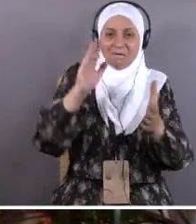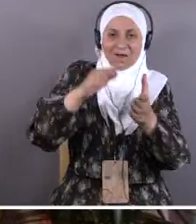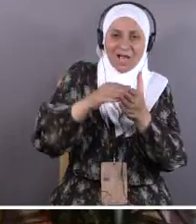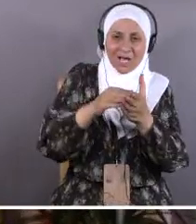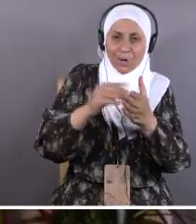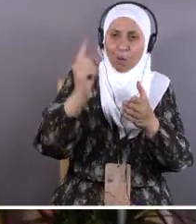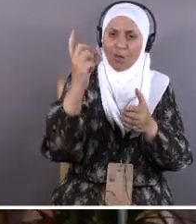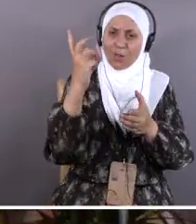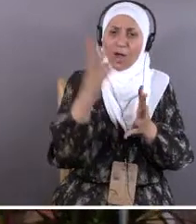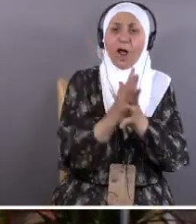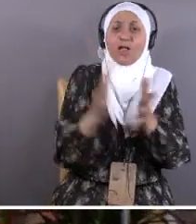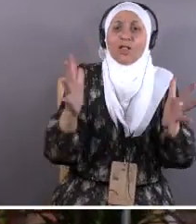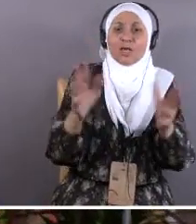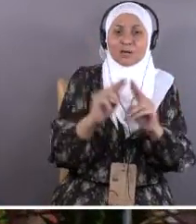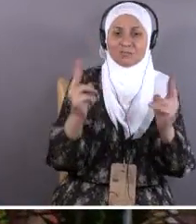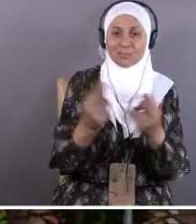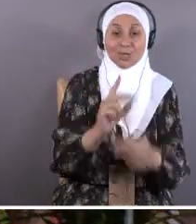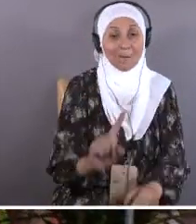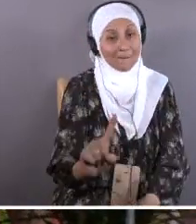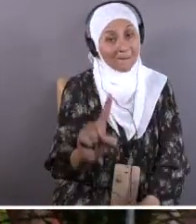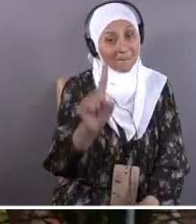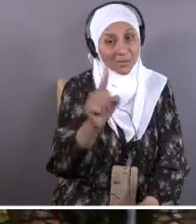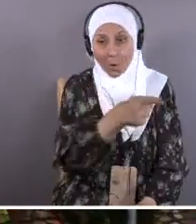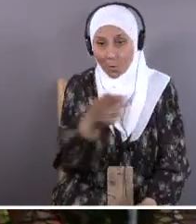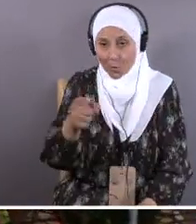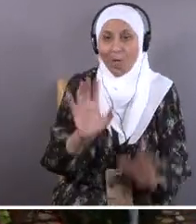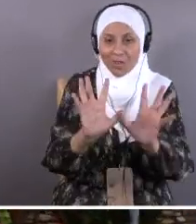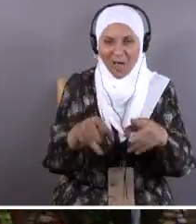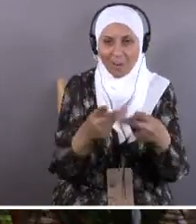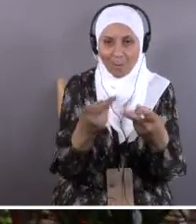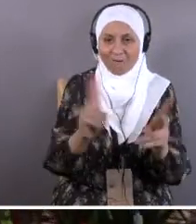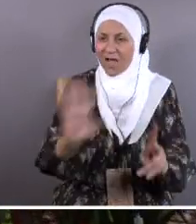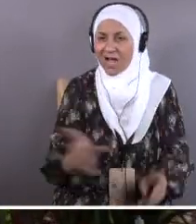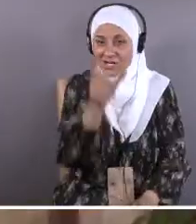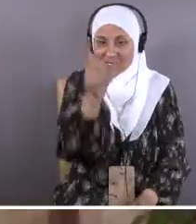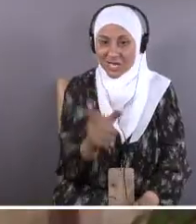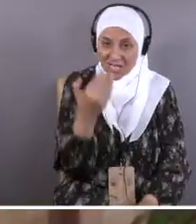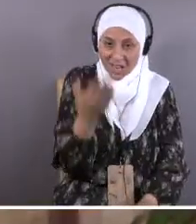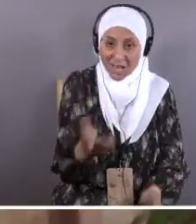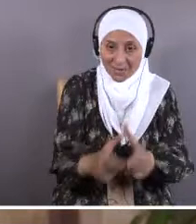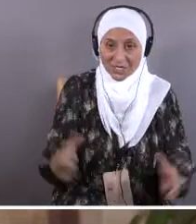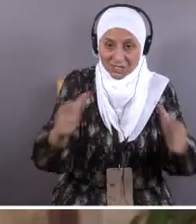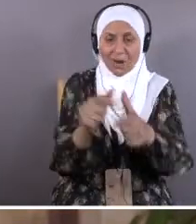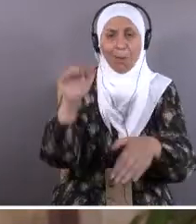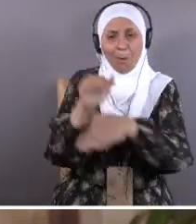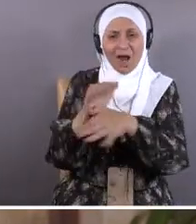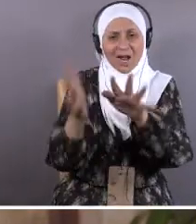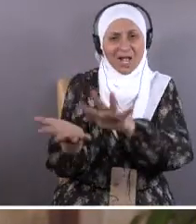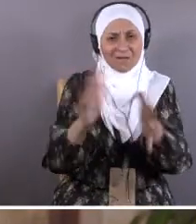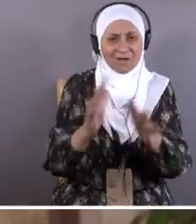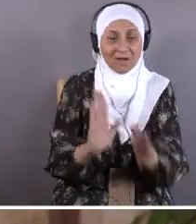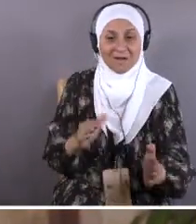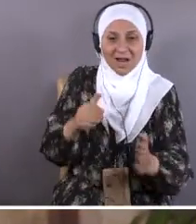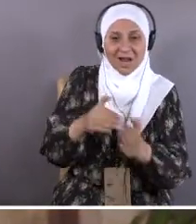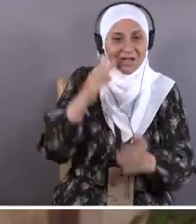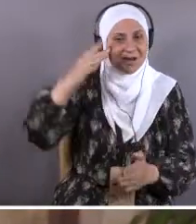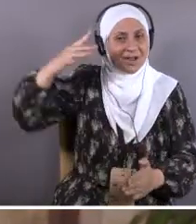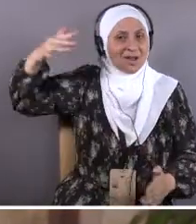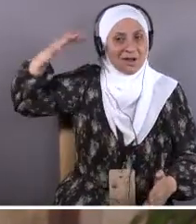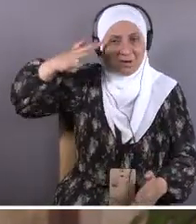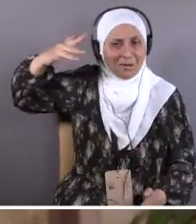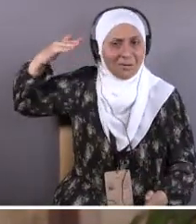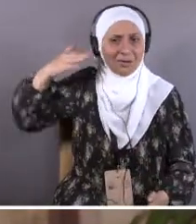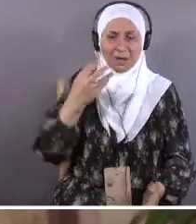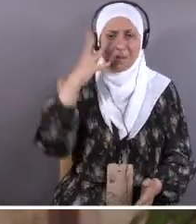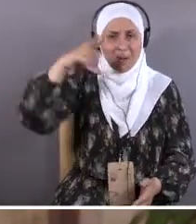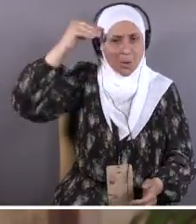each person who has taken part in our and has attended a summit session will have been inspired by the discussions, knowledge sharing,